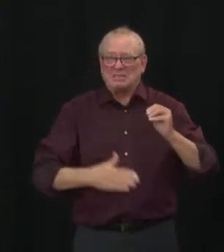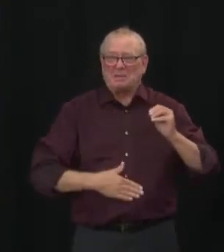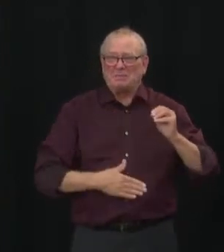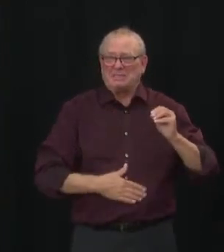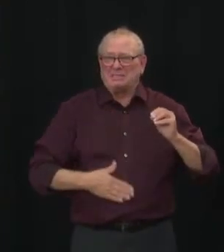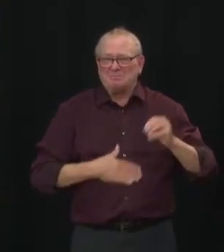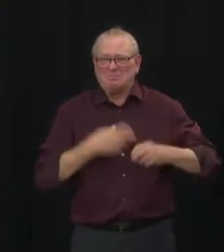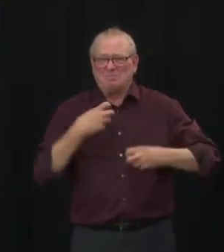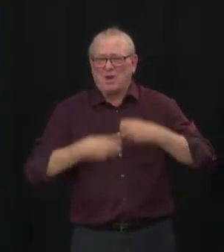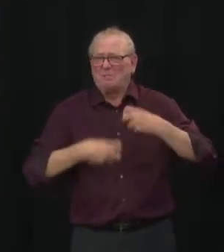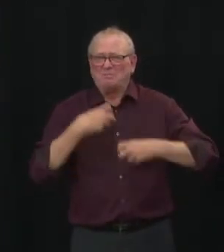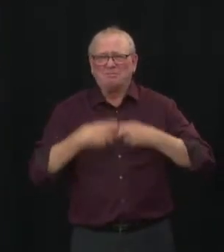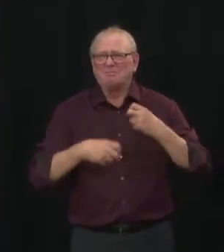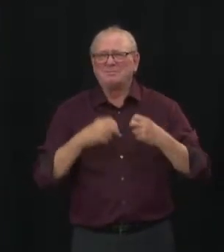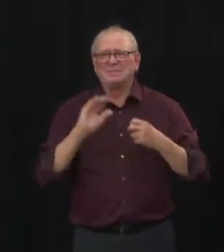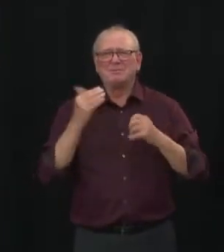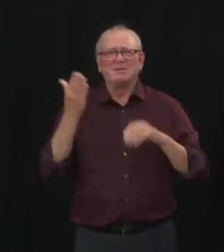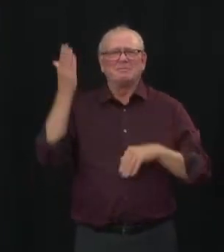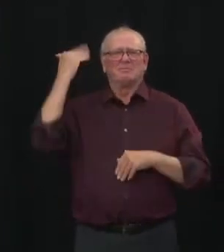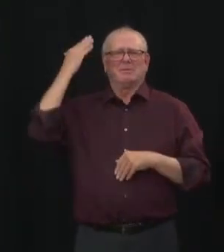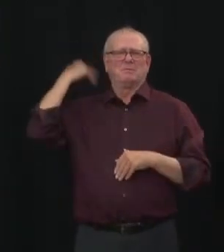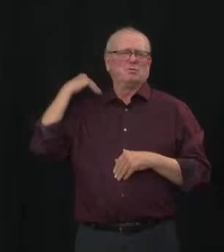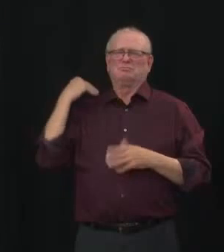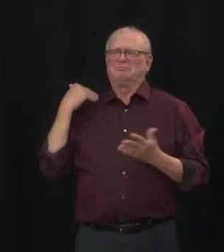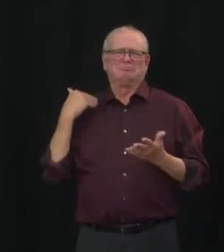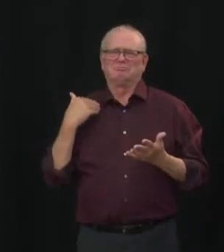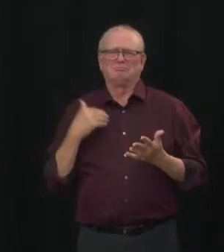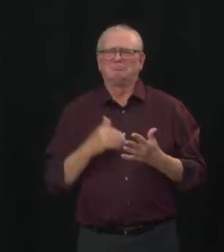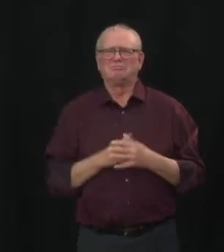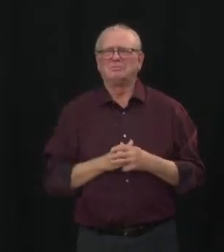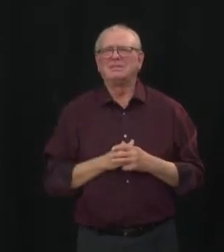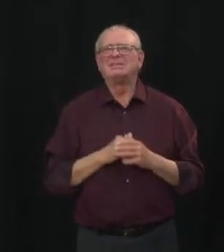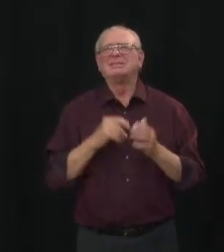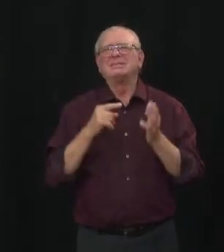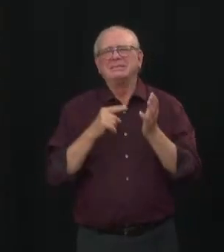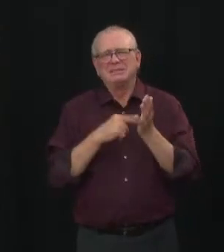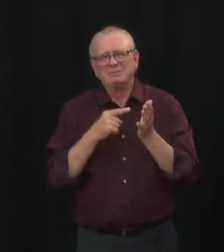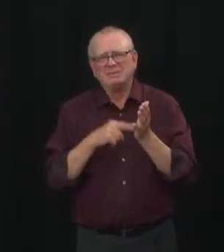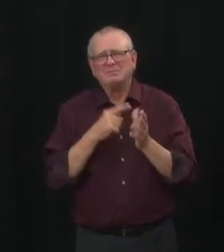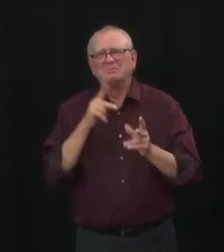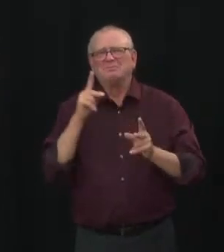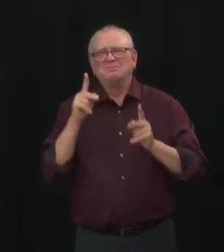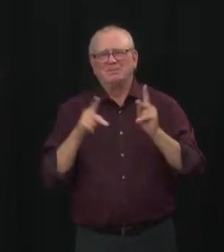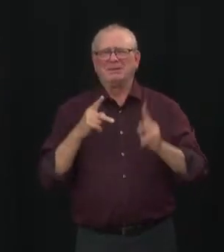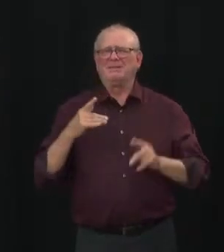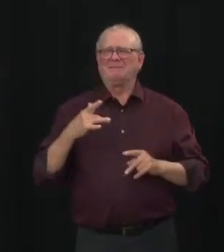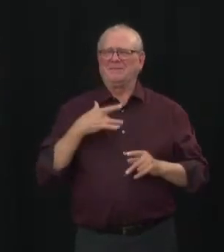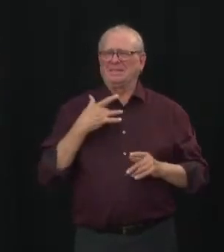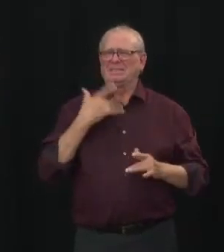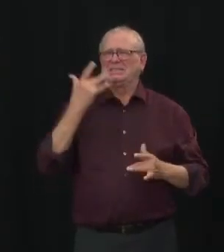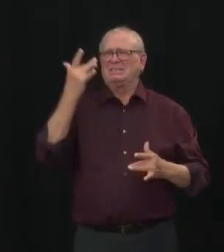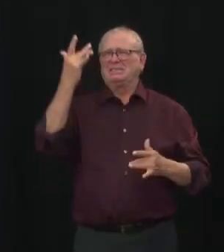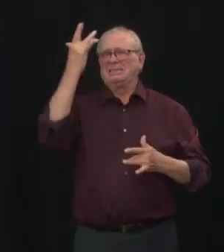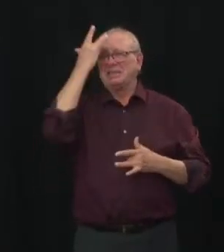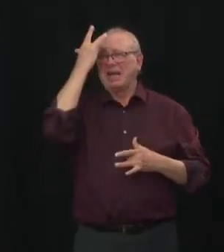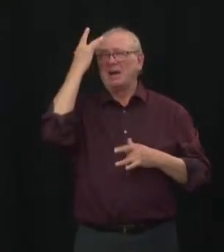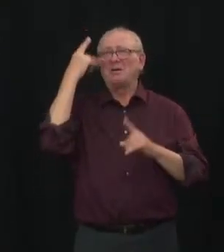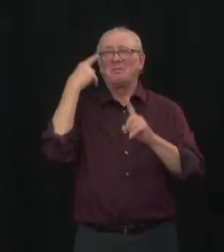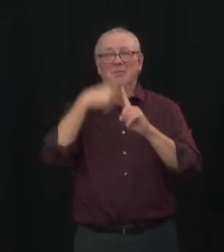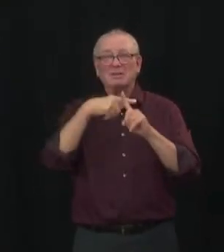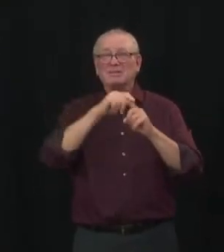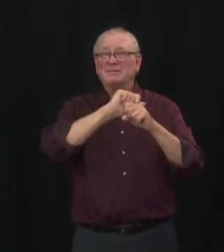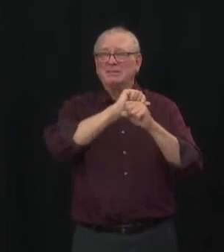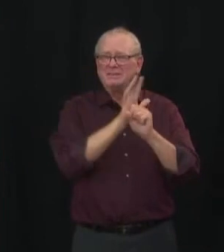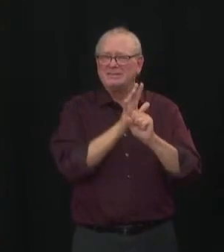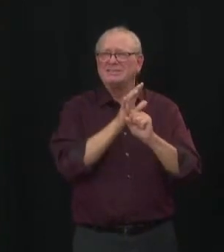variants. We know throughout the pandemic there have been some who, when they have a COVID-19 infection, they do have